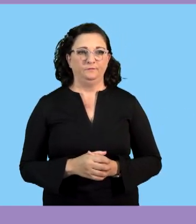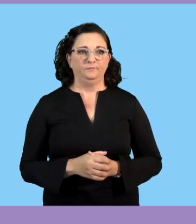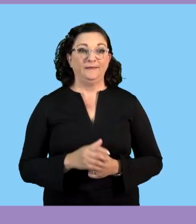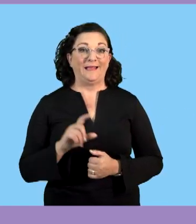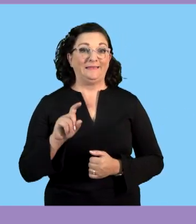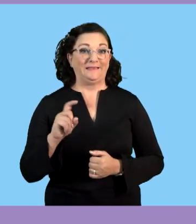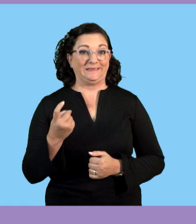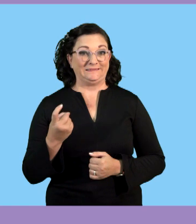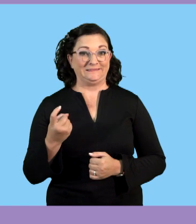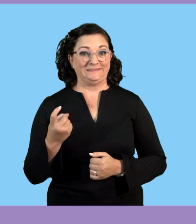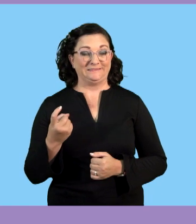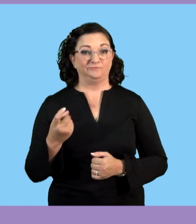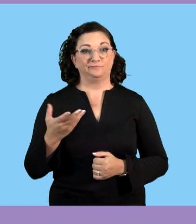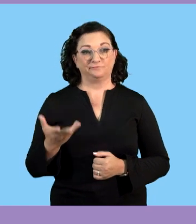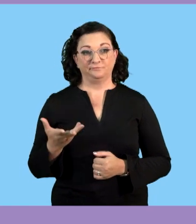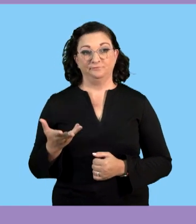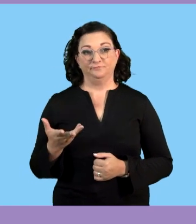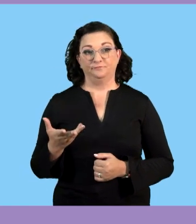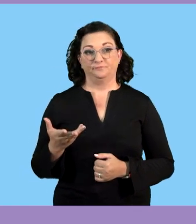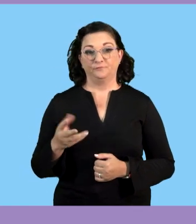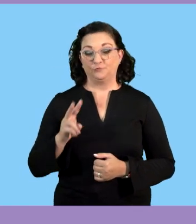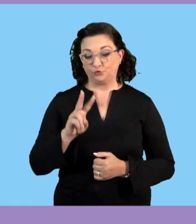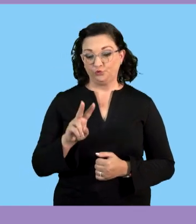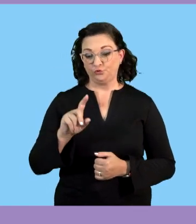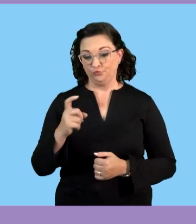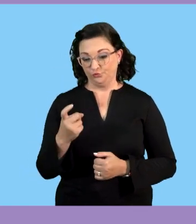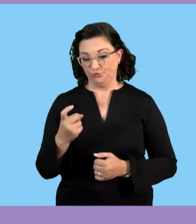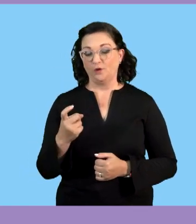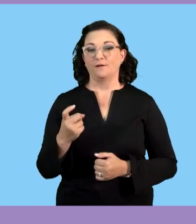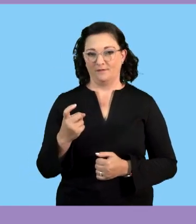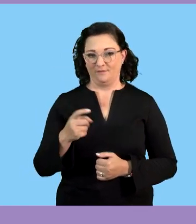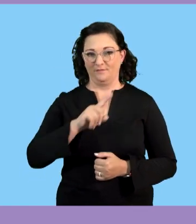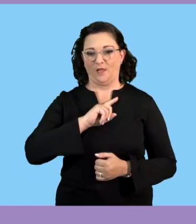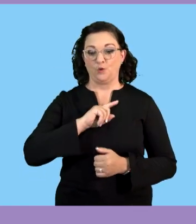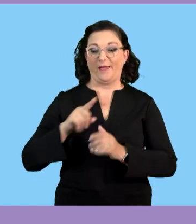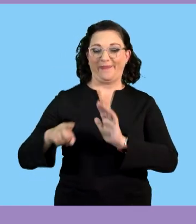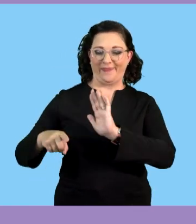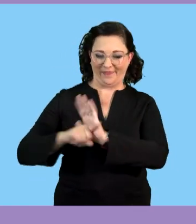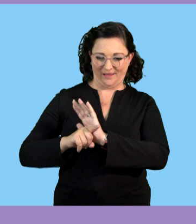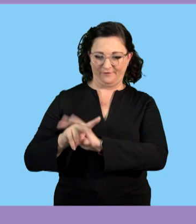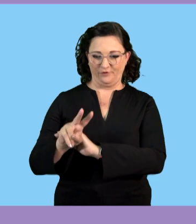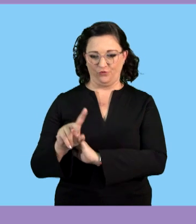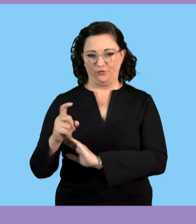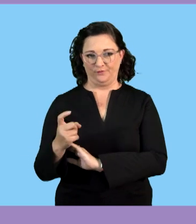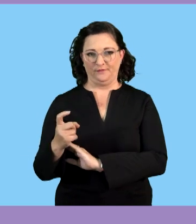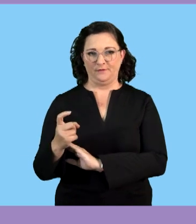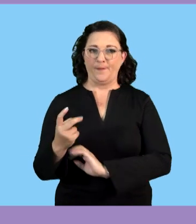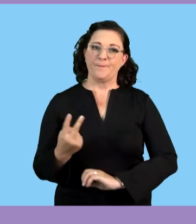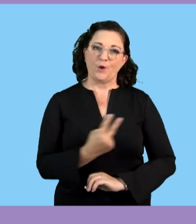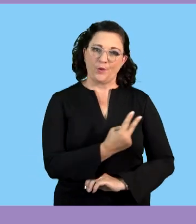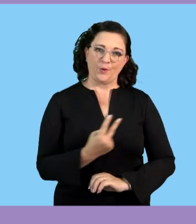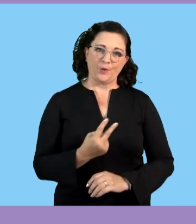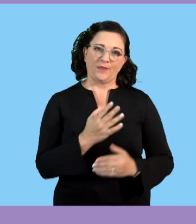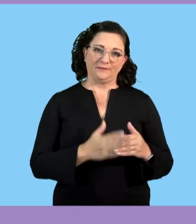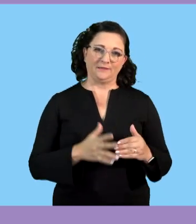that 2x, and the additive inverse of 2x is a negative 2x. So on both